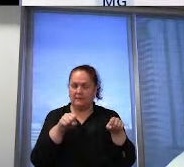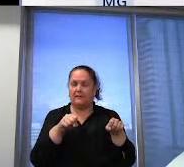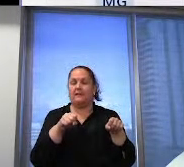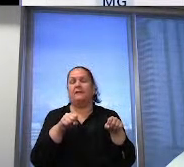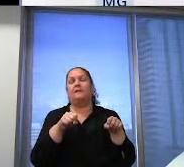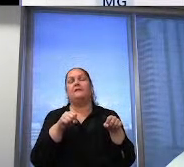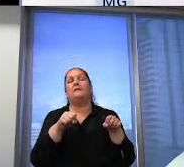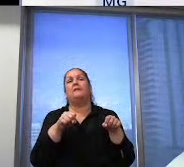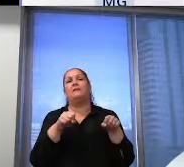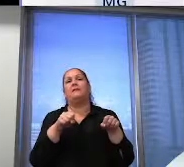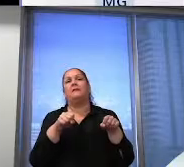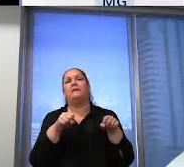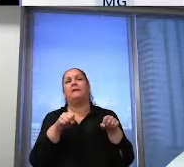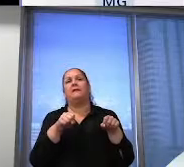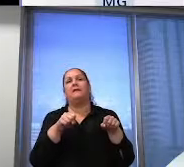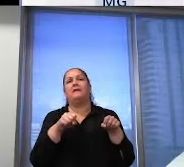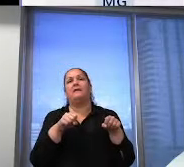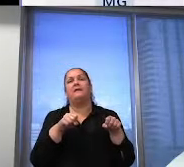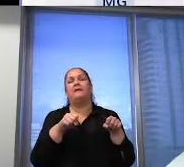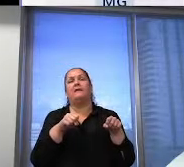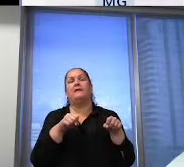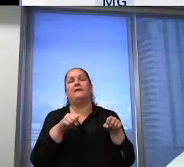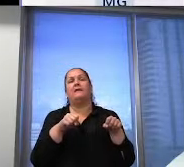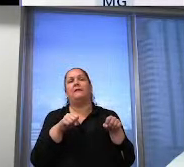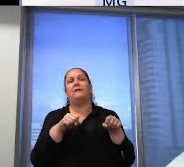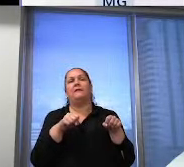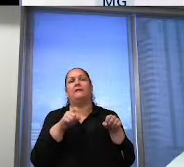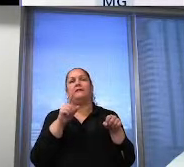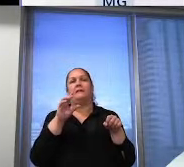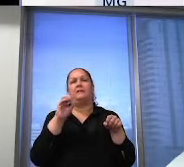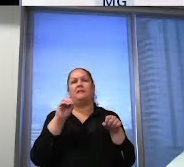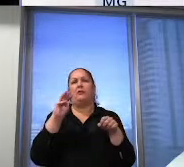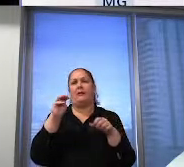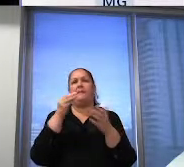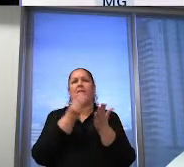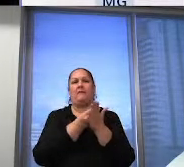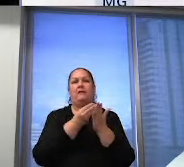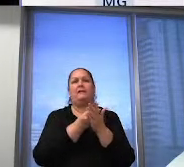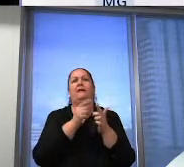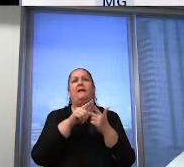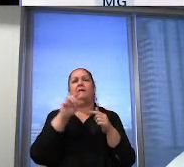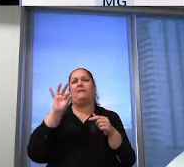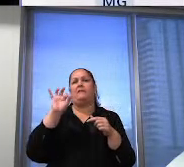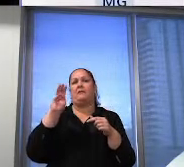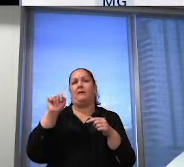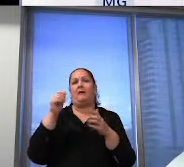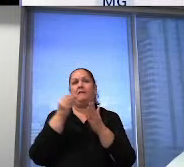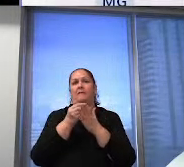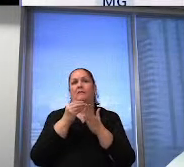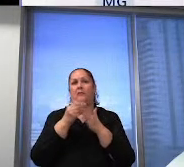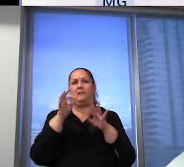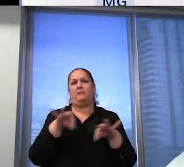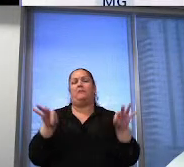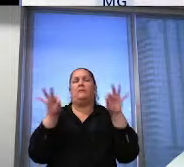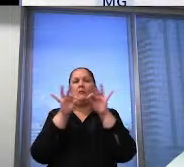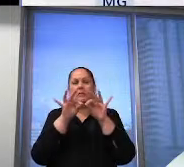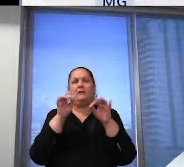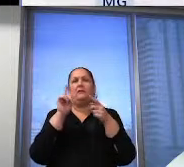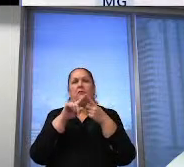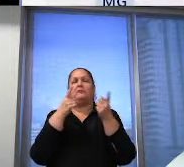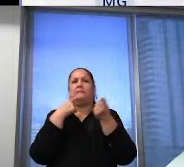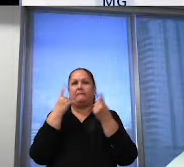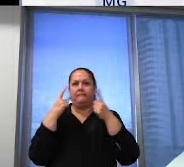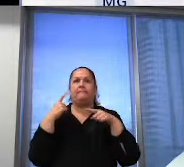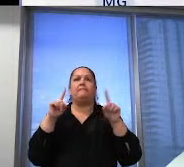system, both the O&M funding and the FEMA funding are key to being